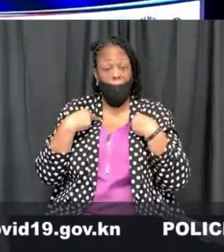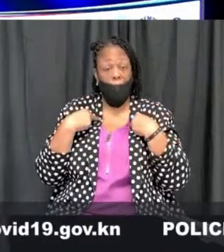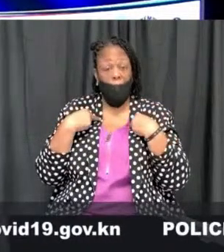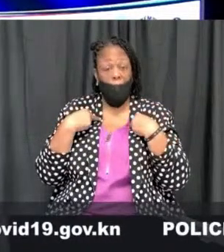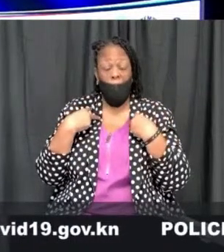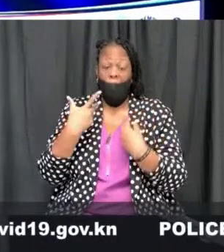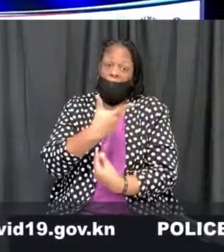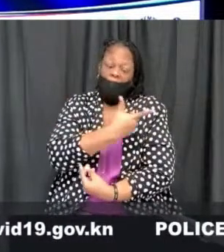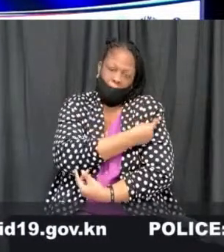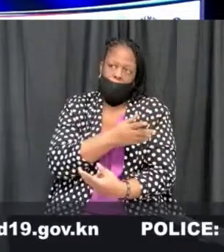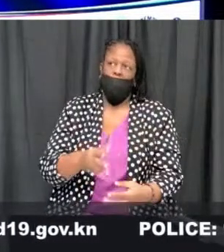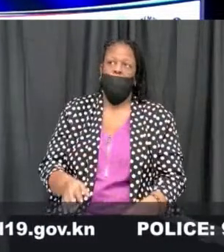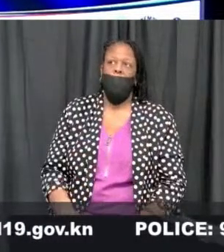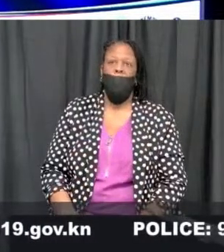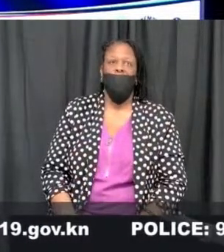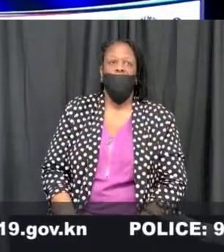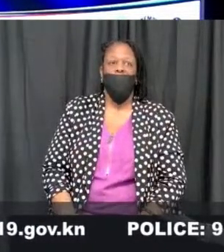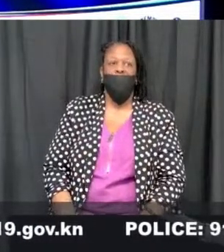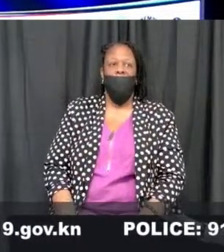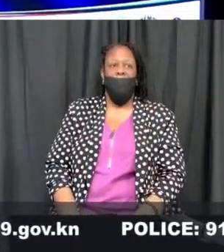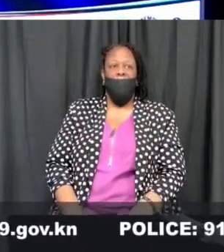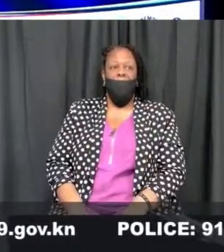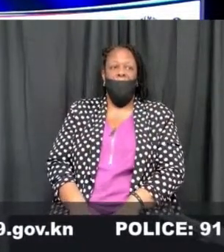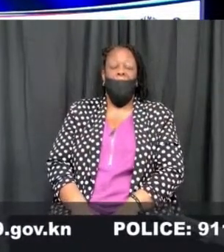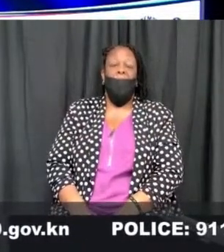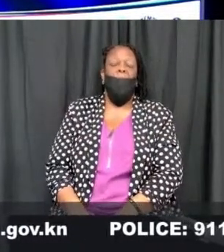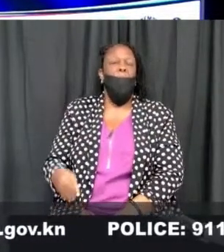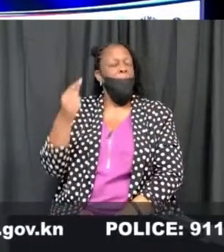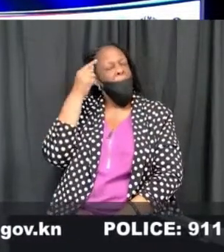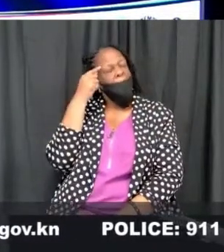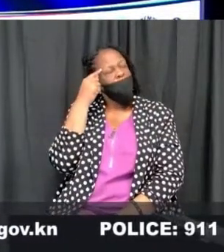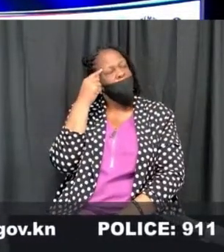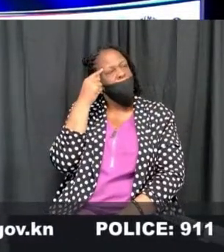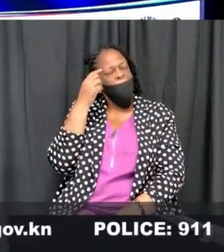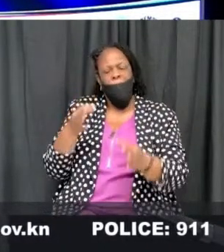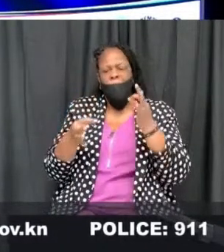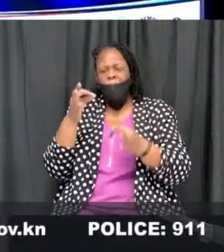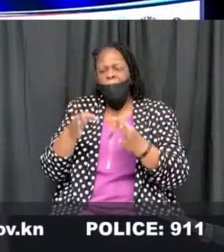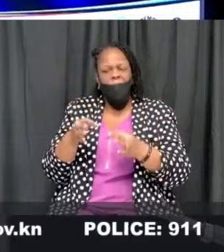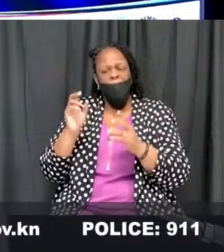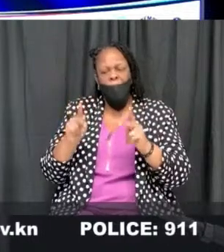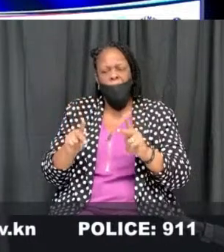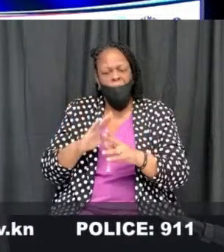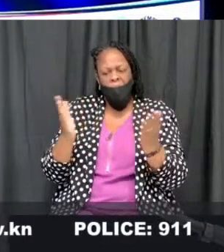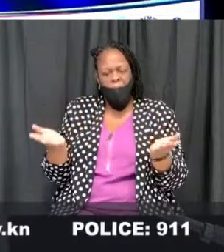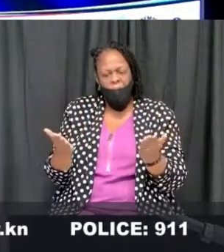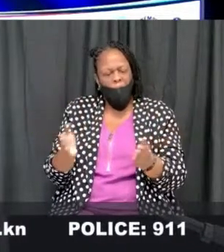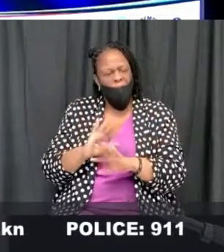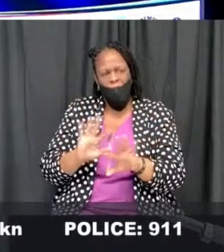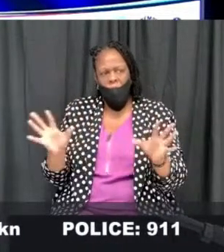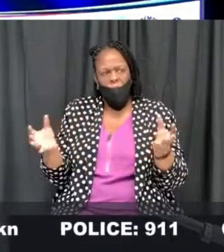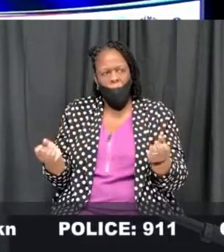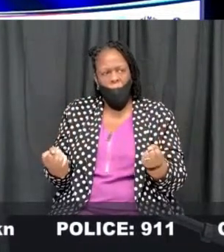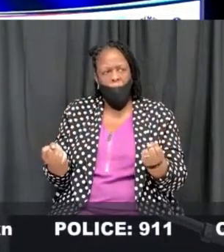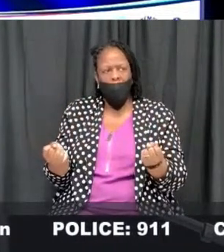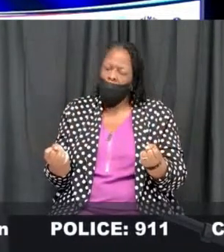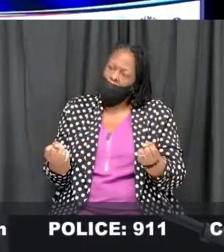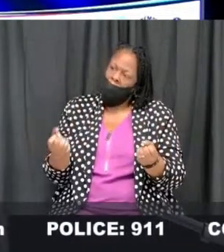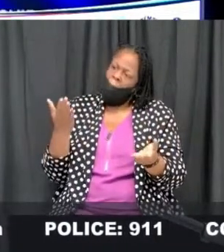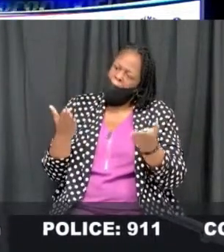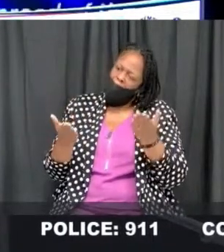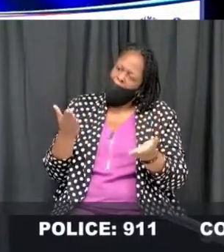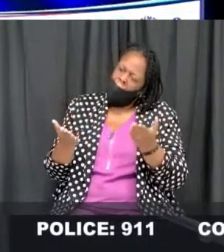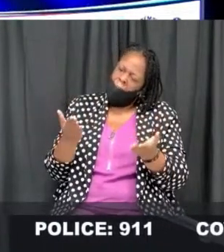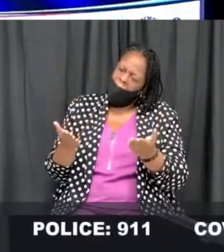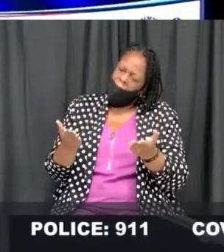I am thinking, you don't want to take the vaccine, then you have other people who will come here as tourists to take it, because in some